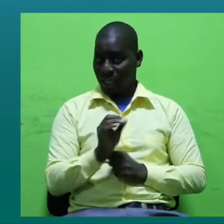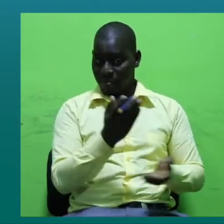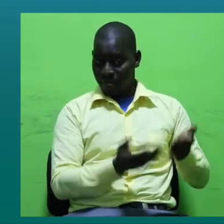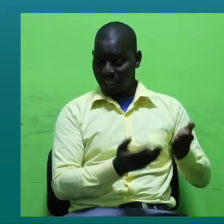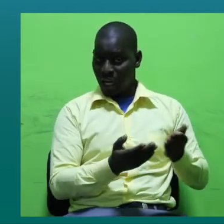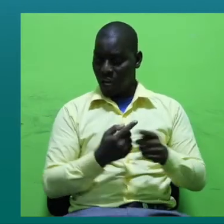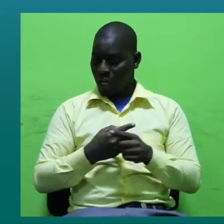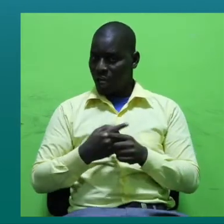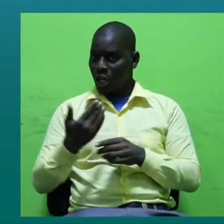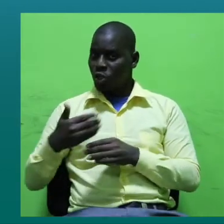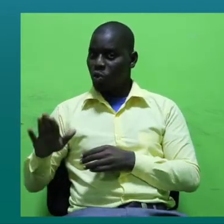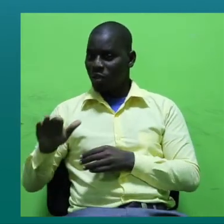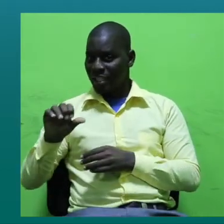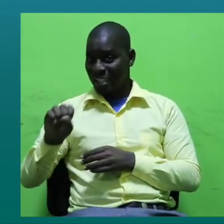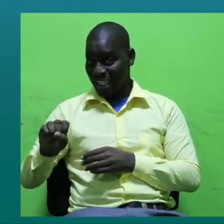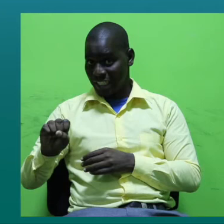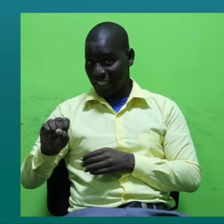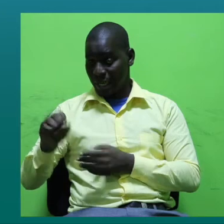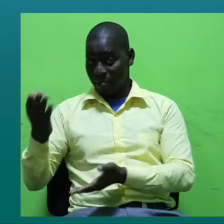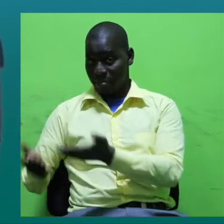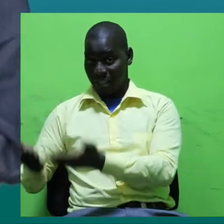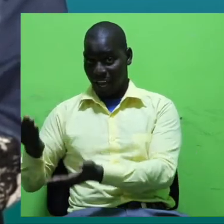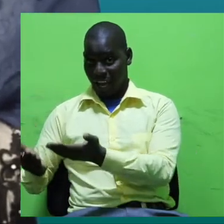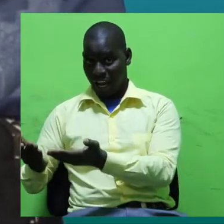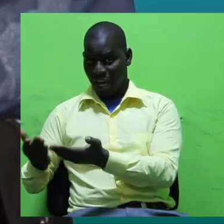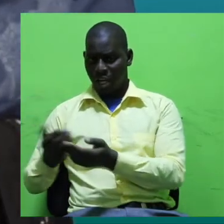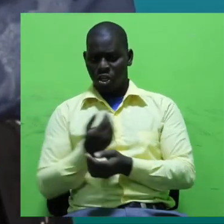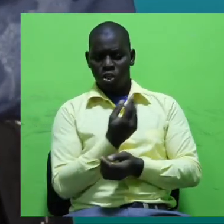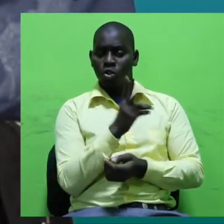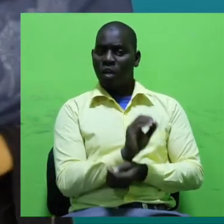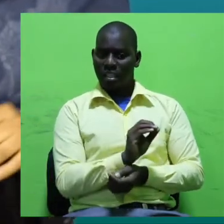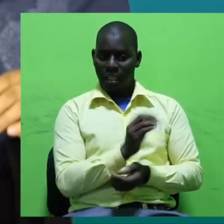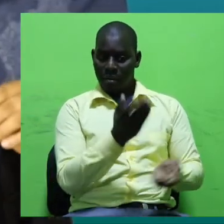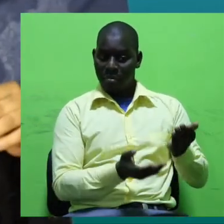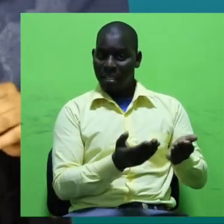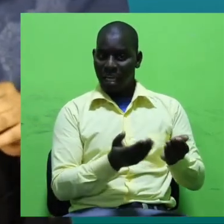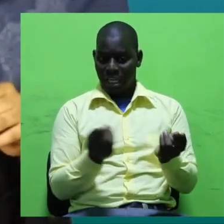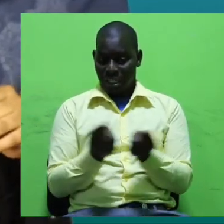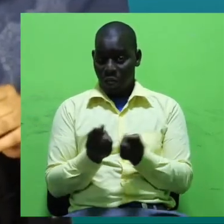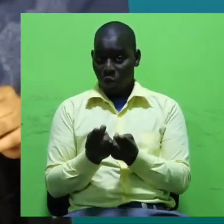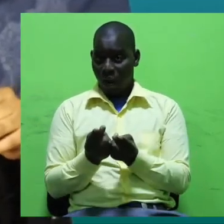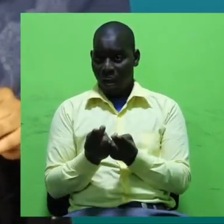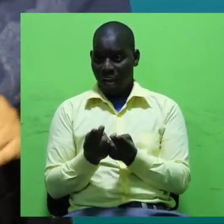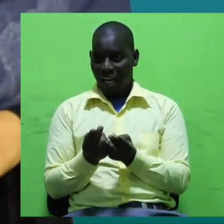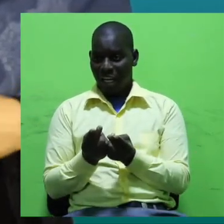is 5,000 kilograms. Measure of time. Physical quantity